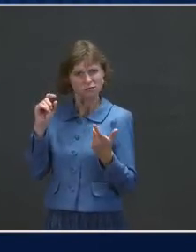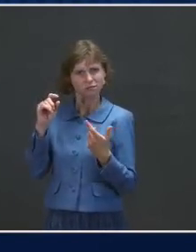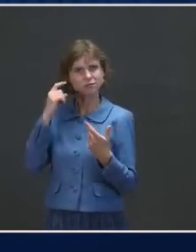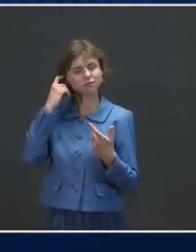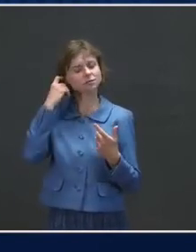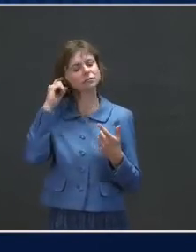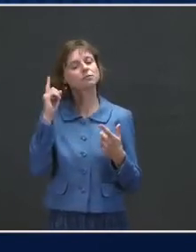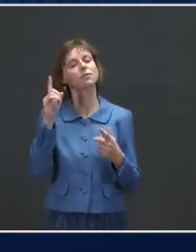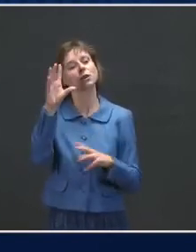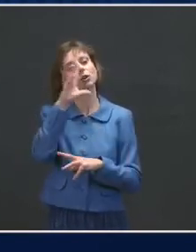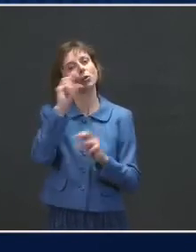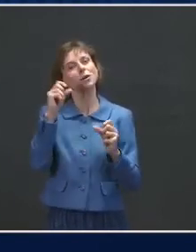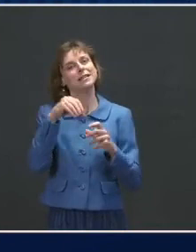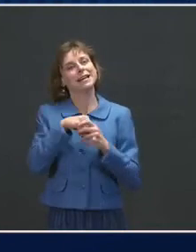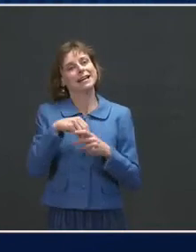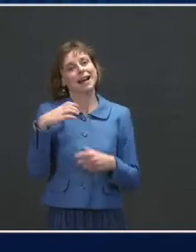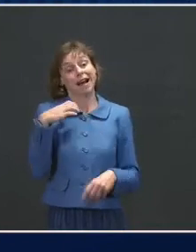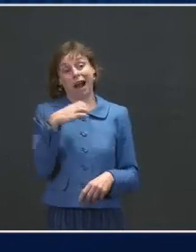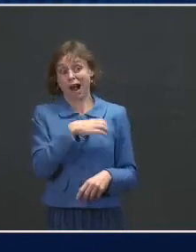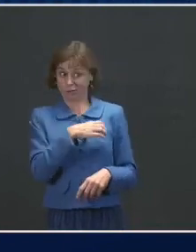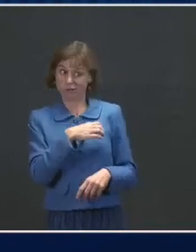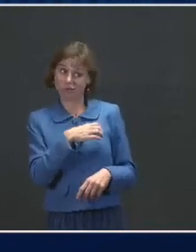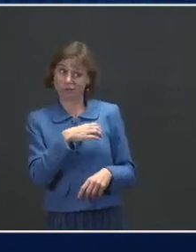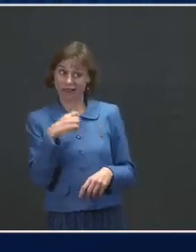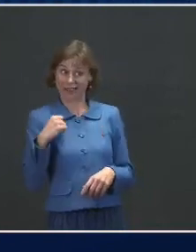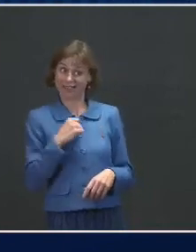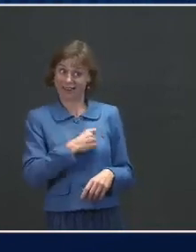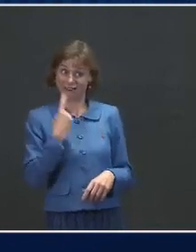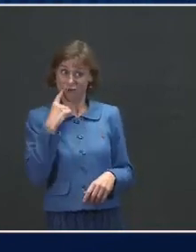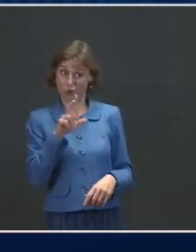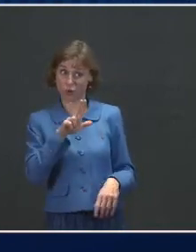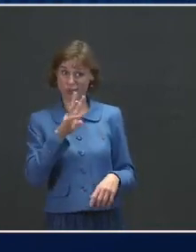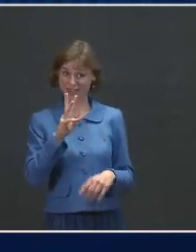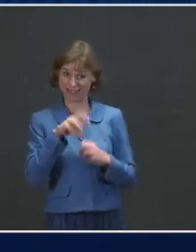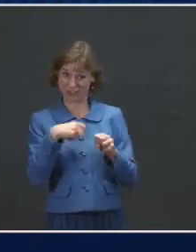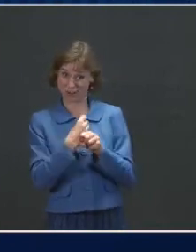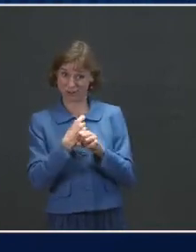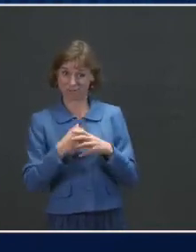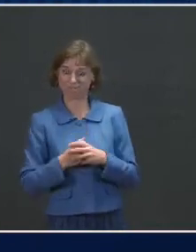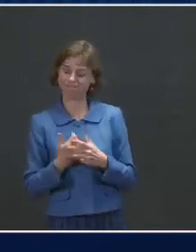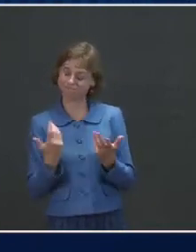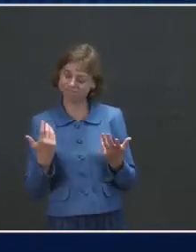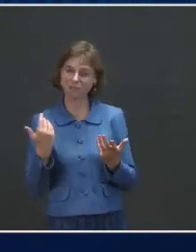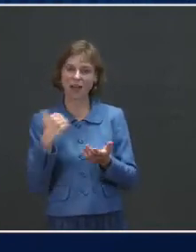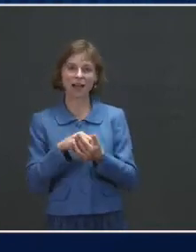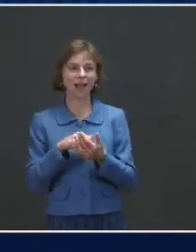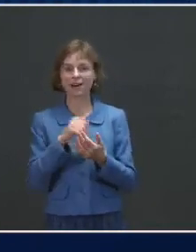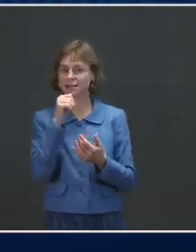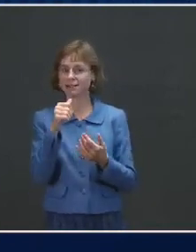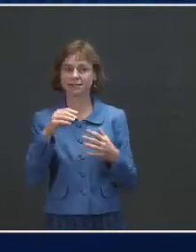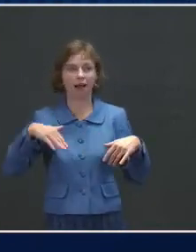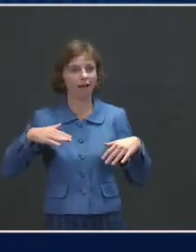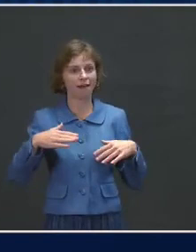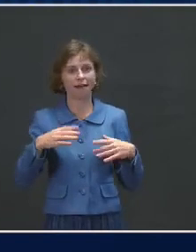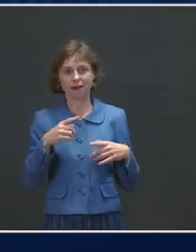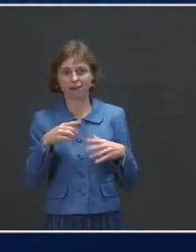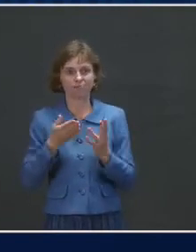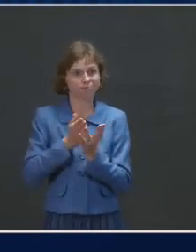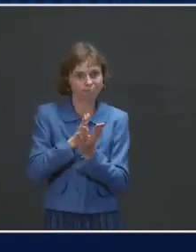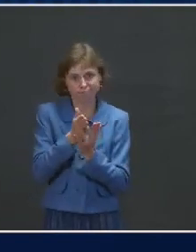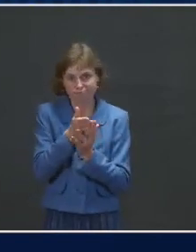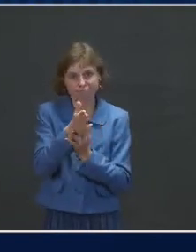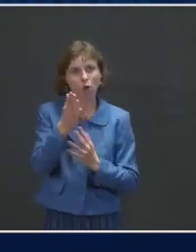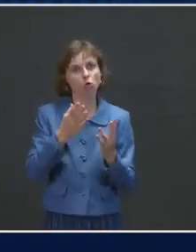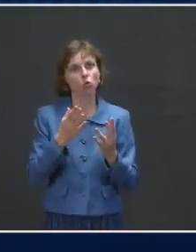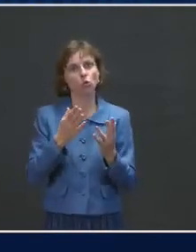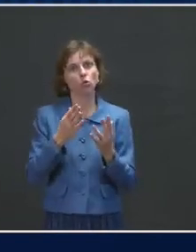in Congress in the Senate for 36 years. Again, it still has not worked its way through the process, and that can